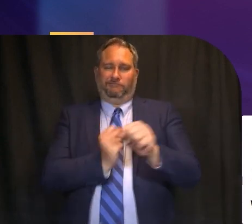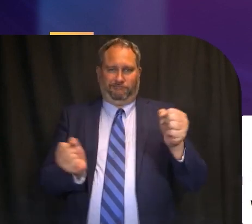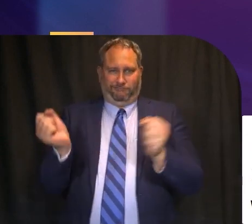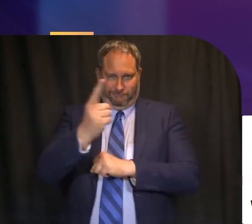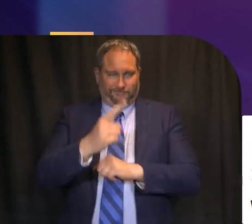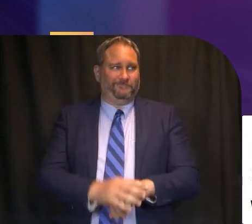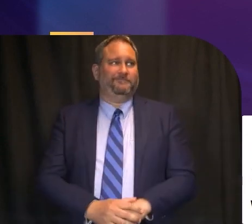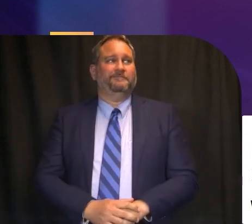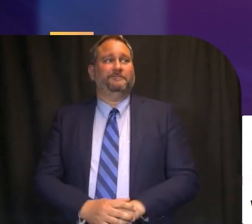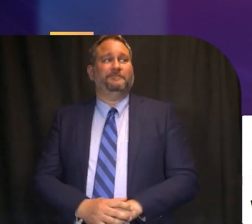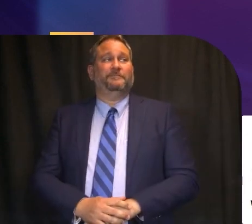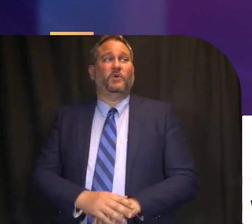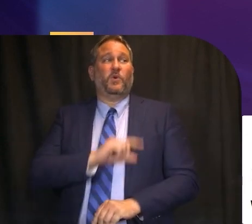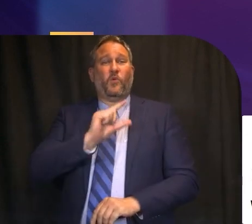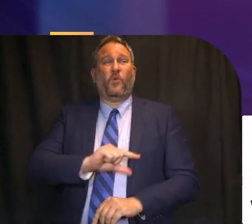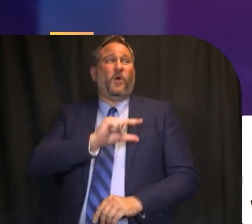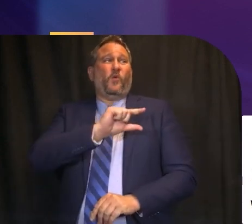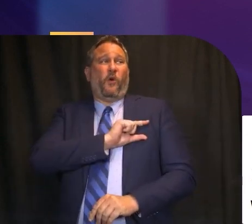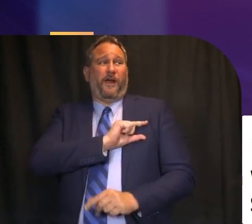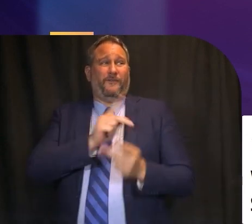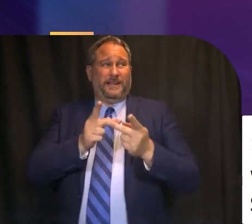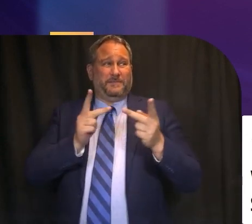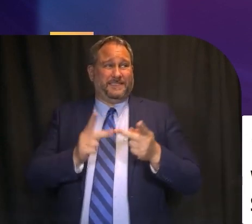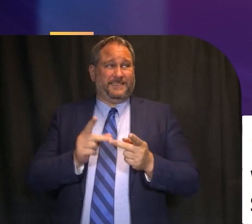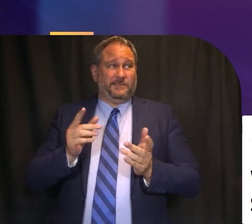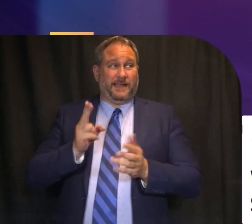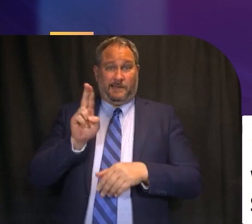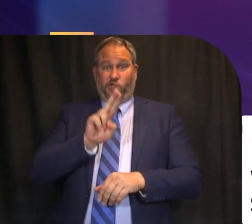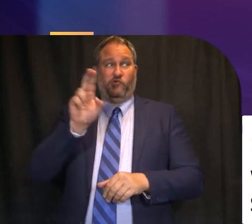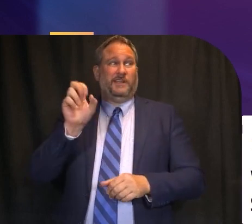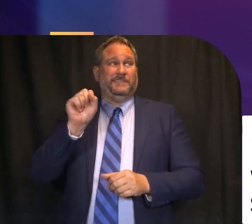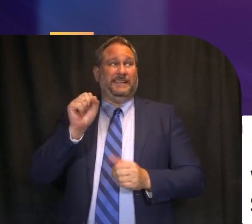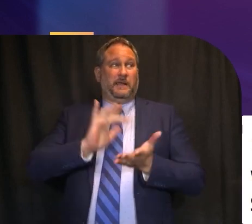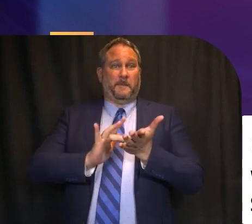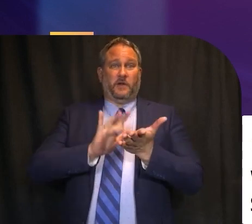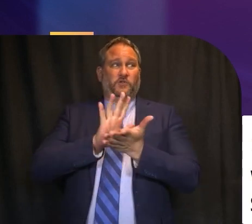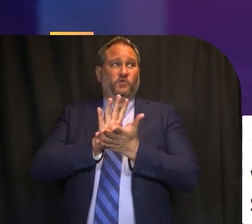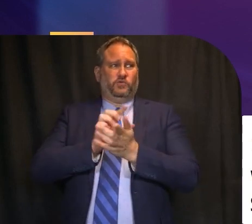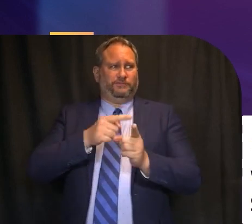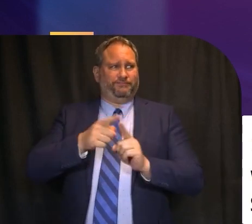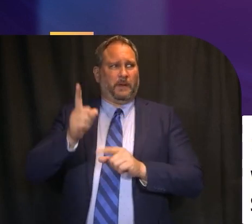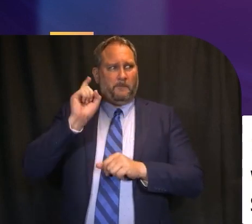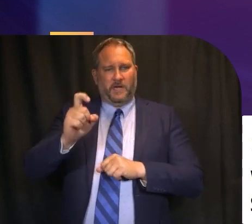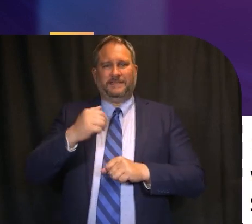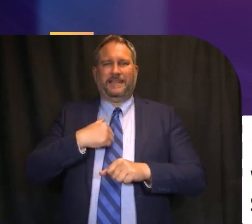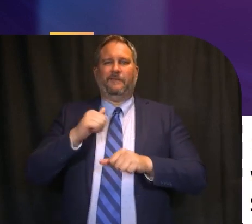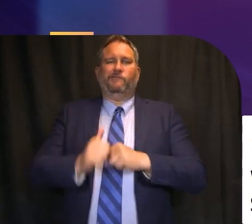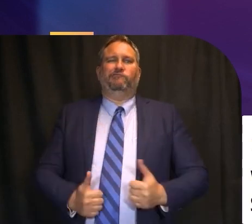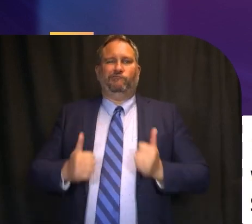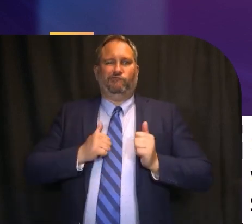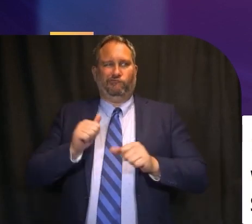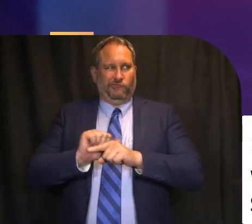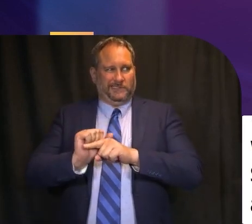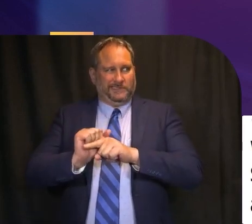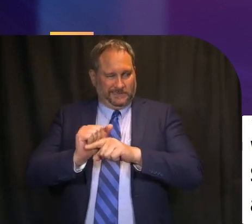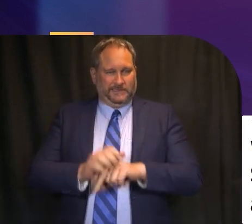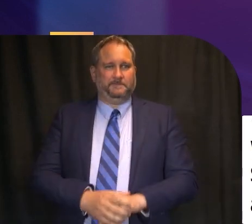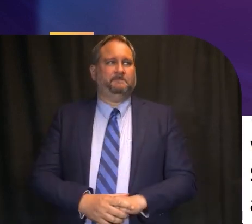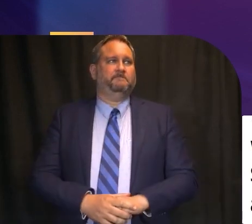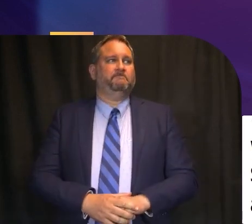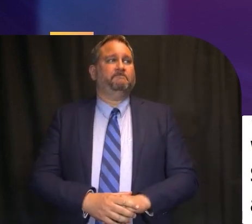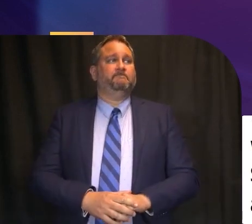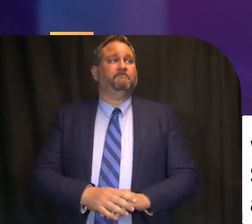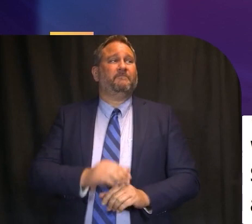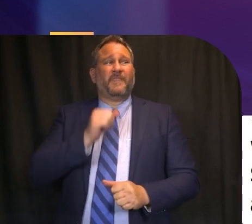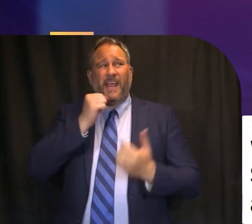a medical school graduate must complete residency training. Unfortunately, not all medical school graduates can become fully trained because there's a